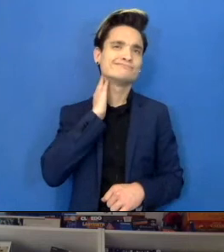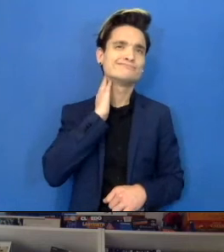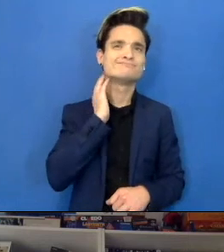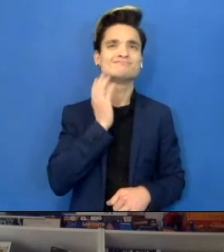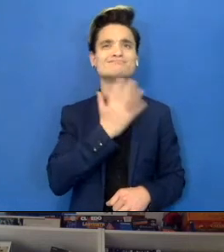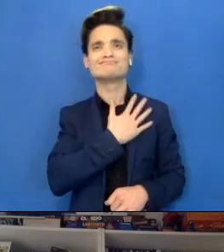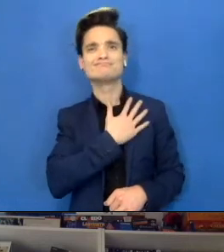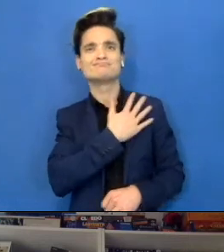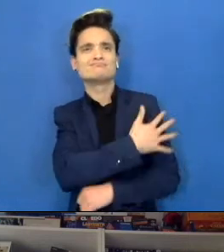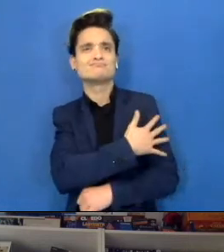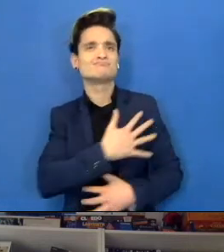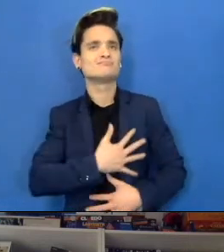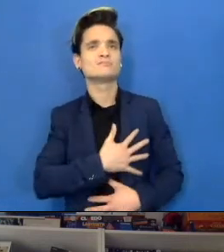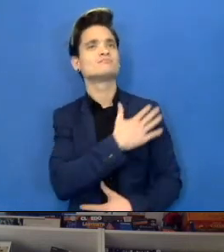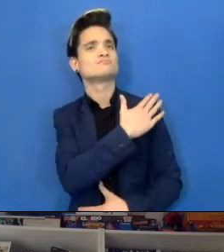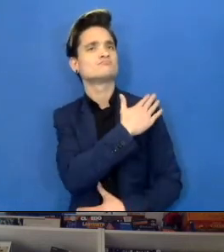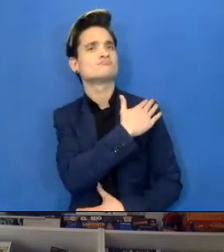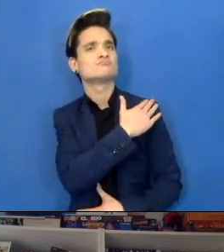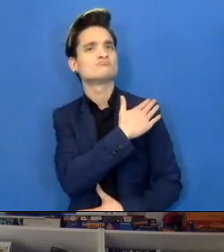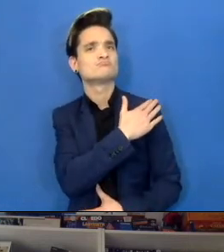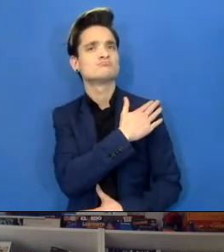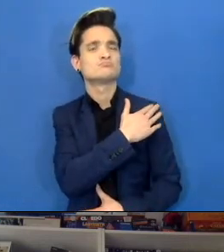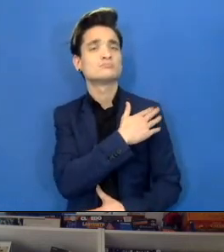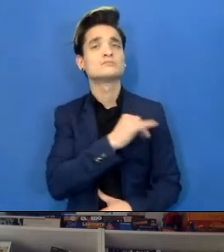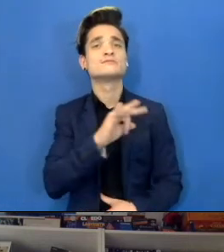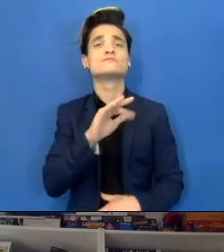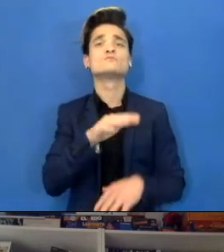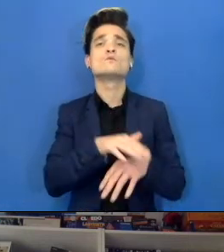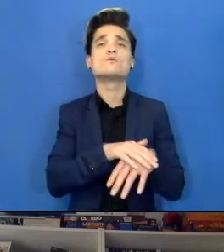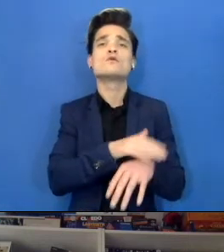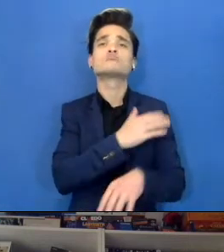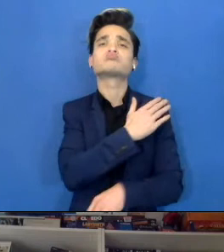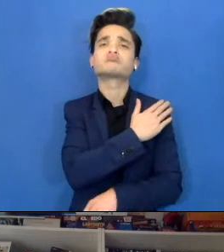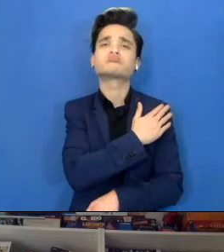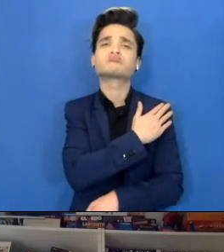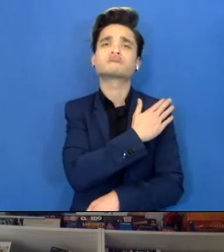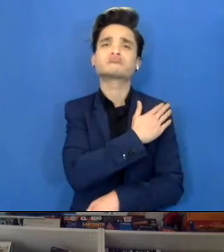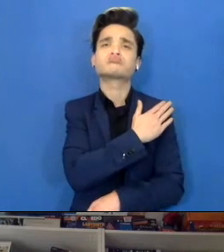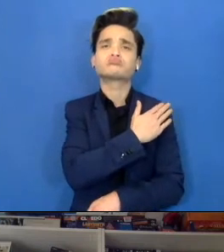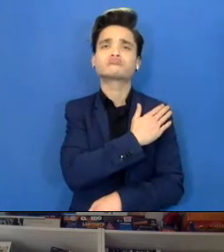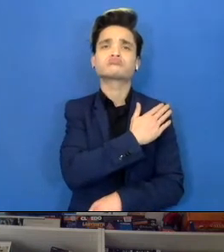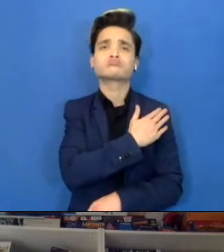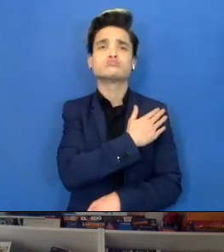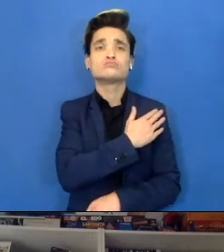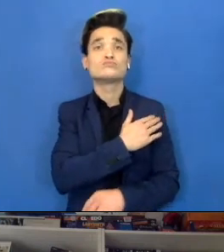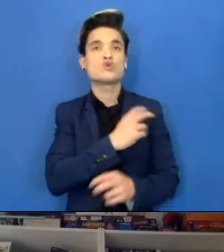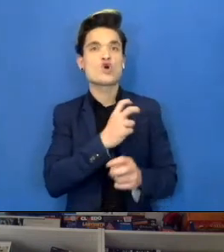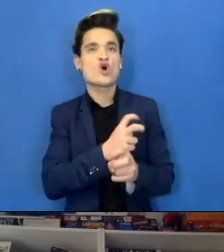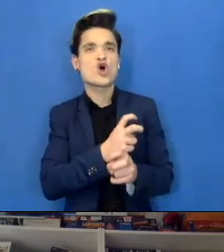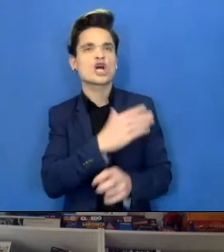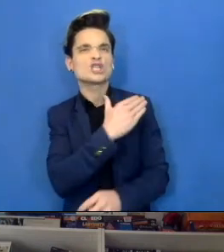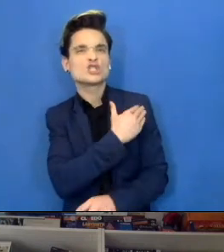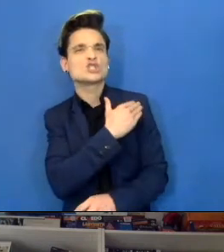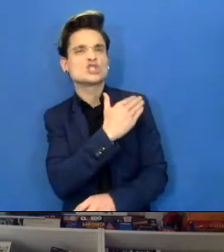it's one thing. If you're going to slam your hand down on my shoulder, it's something completely different. It needs to be specific. I need to know. I'm talking about a shoulder, but it could be